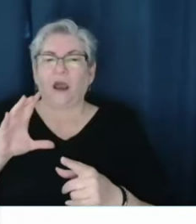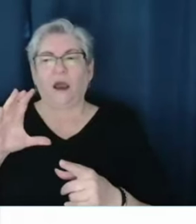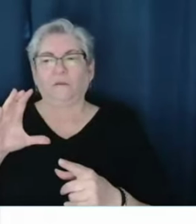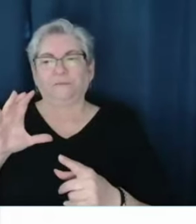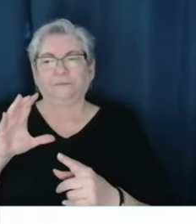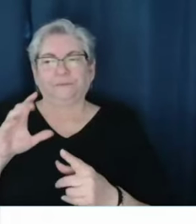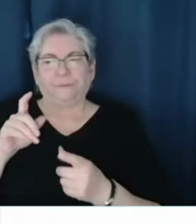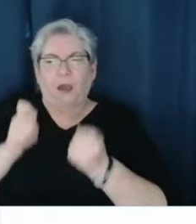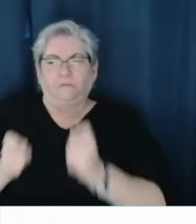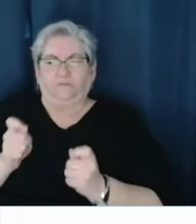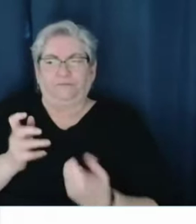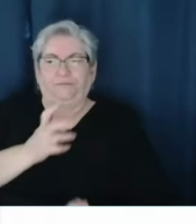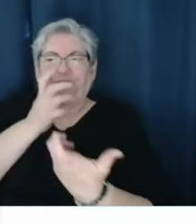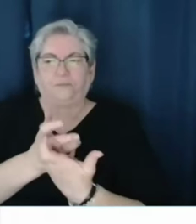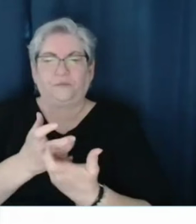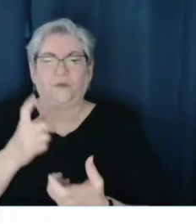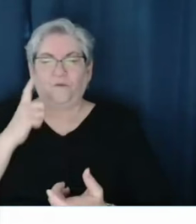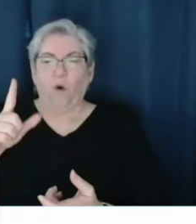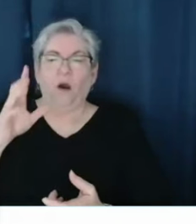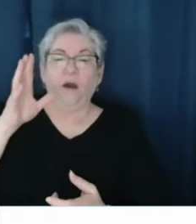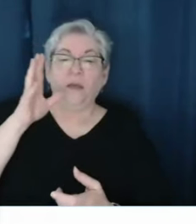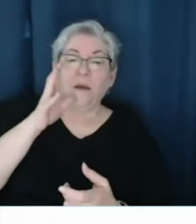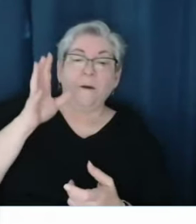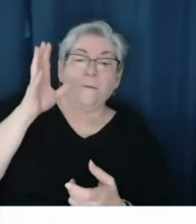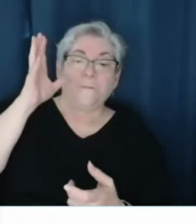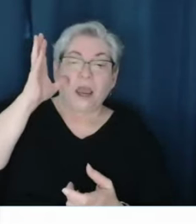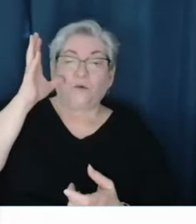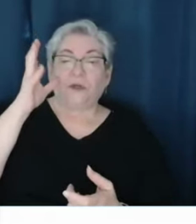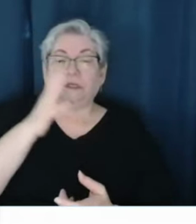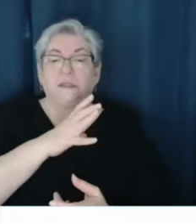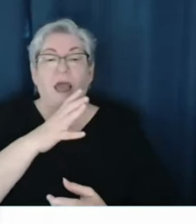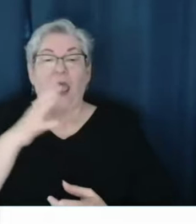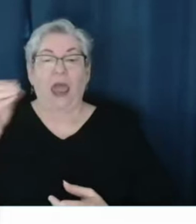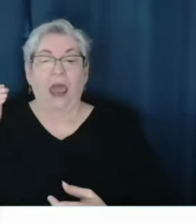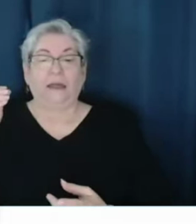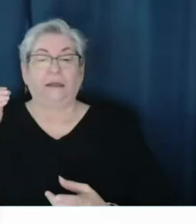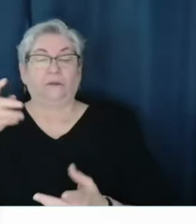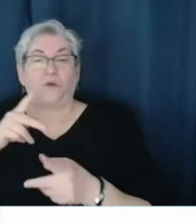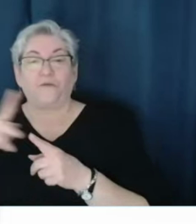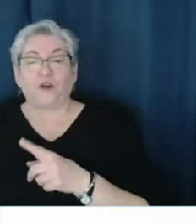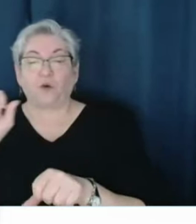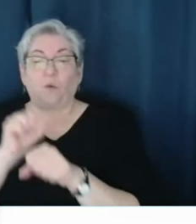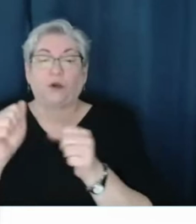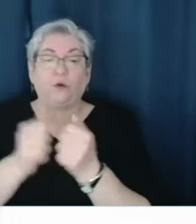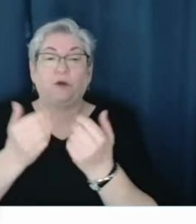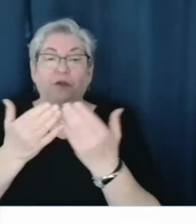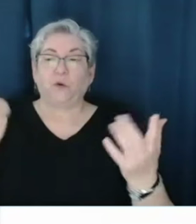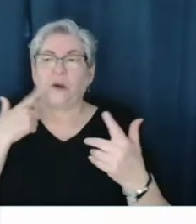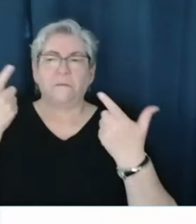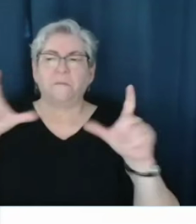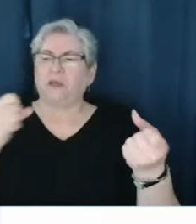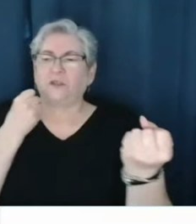support the work of parent centers and professionals working with families and youth. We've had tremendous